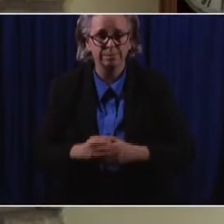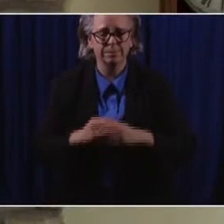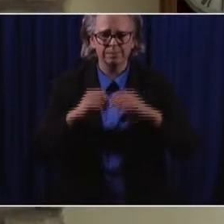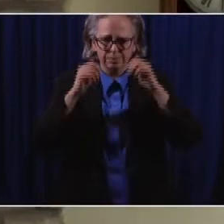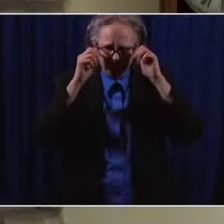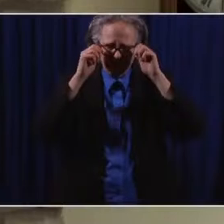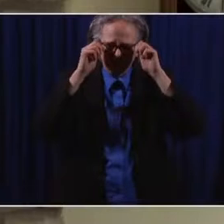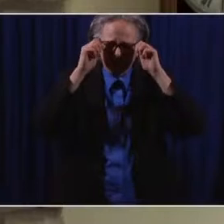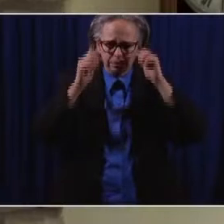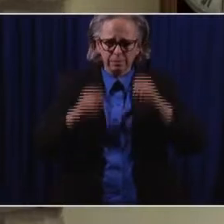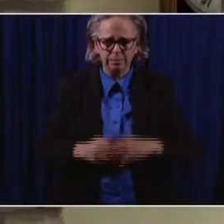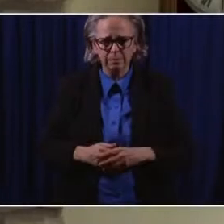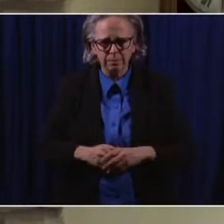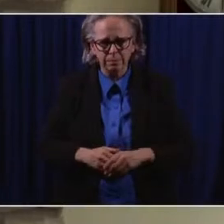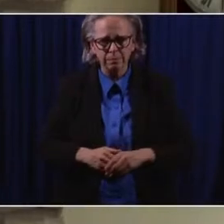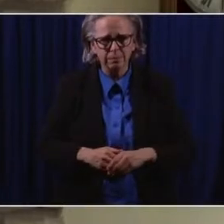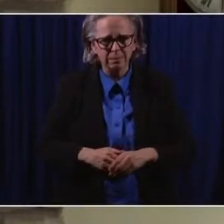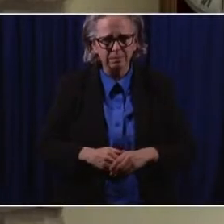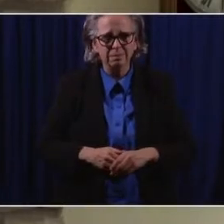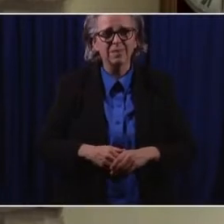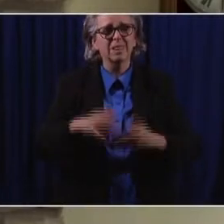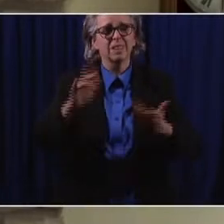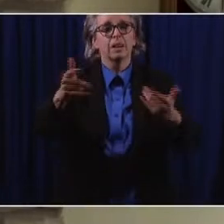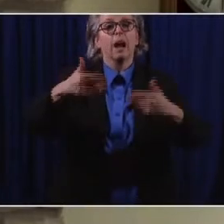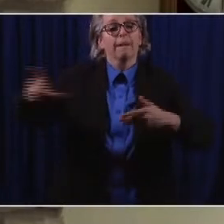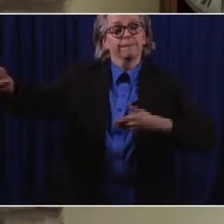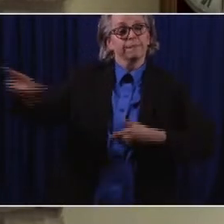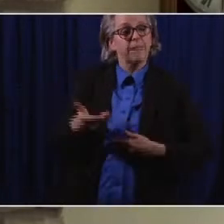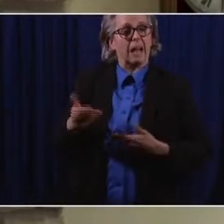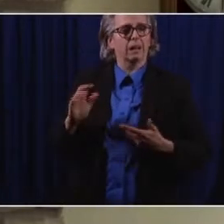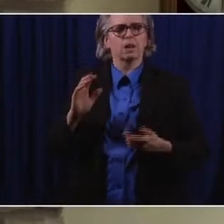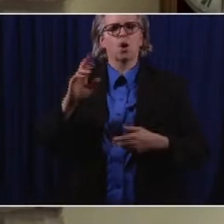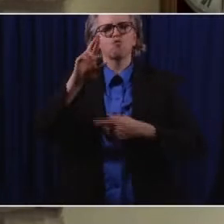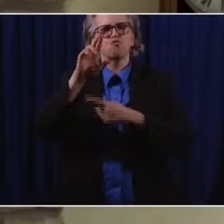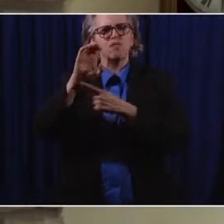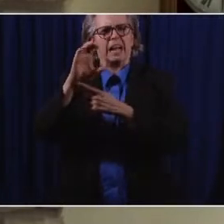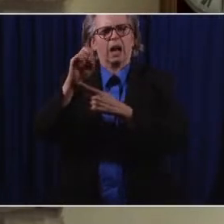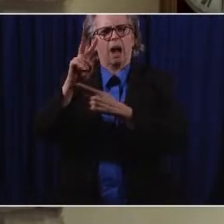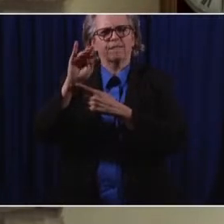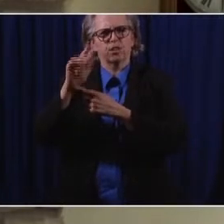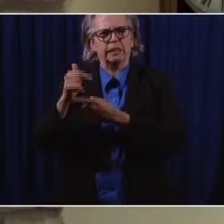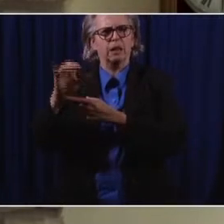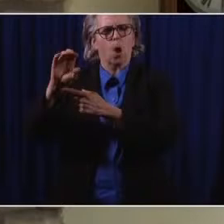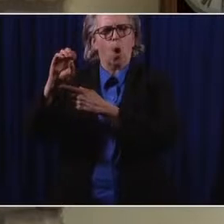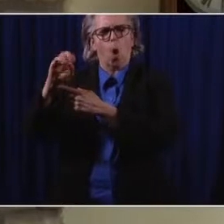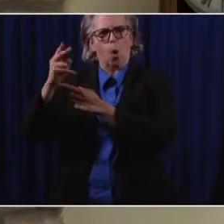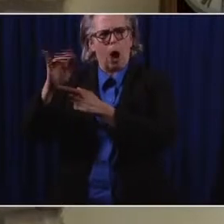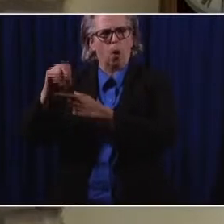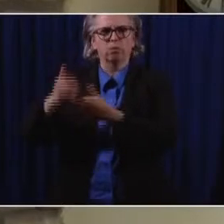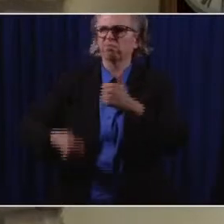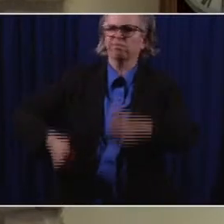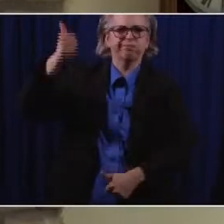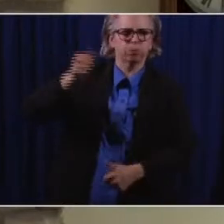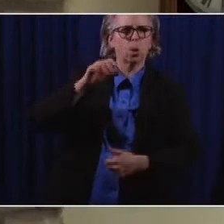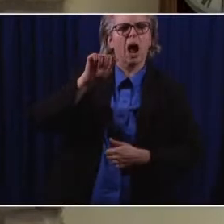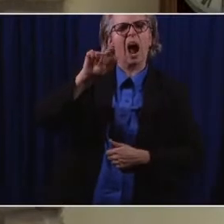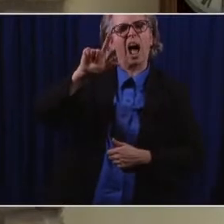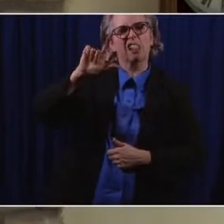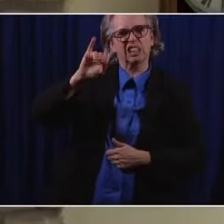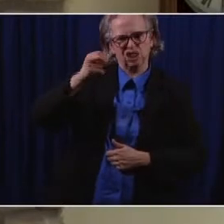we had invited Recovery Ohio Director Alicia Nelson. Alicia worked with me in the Attorney General's office. She heads up